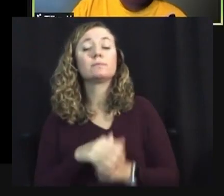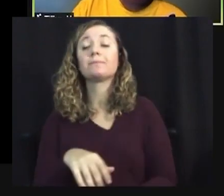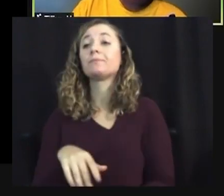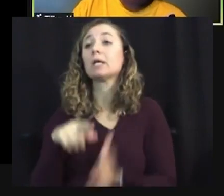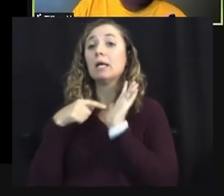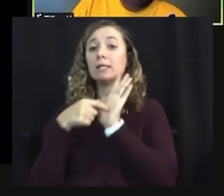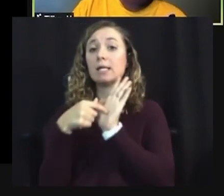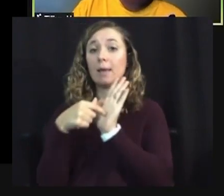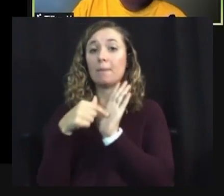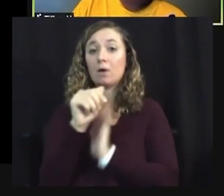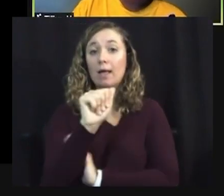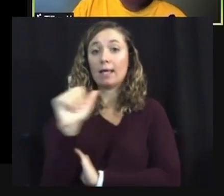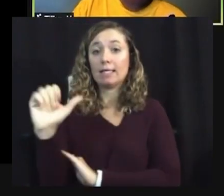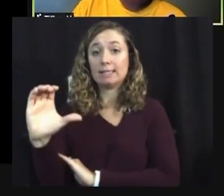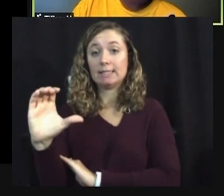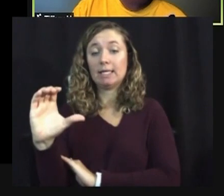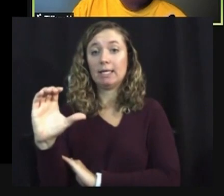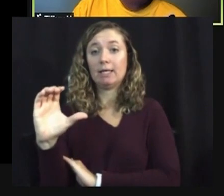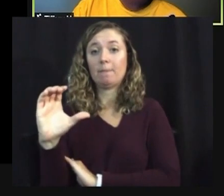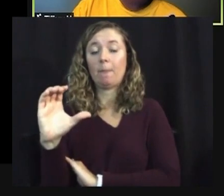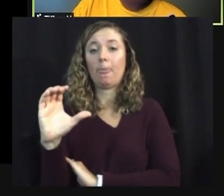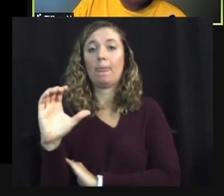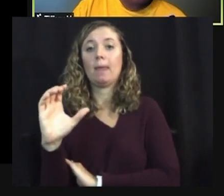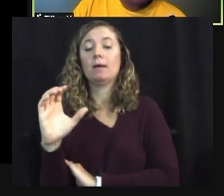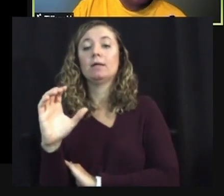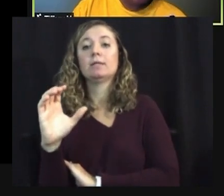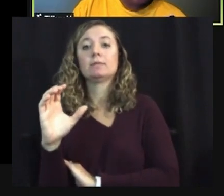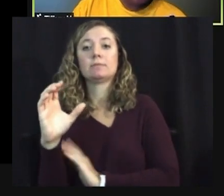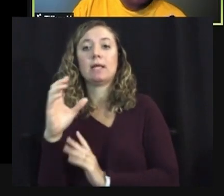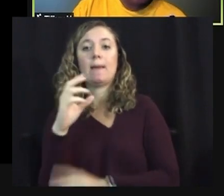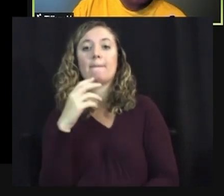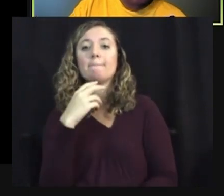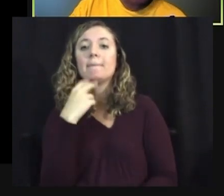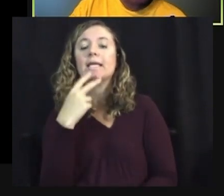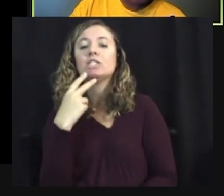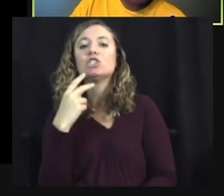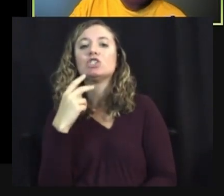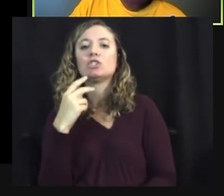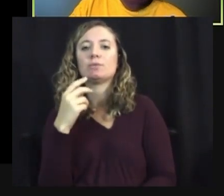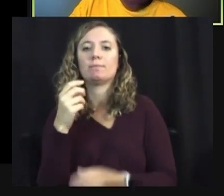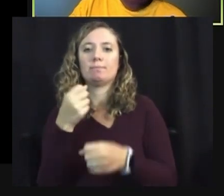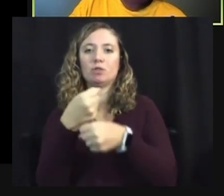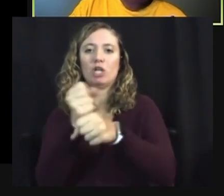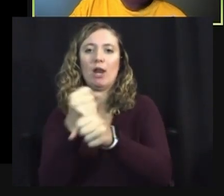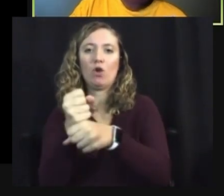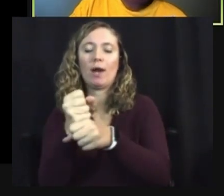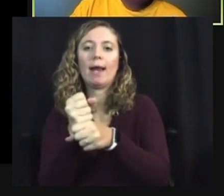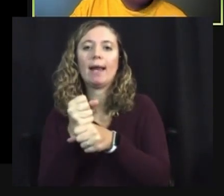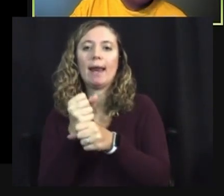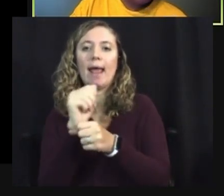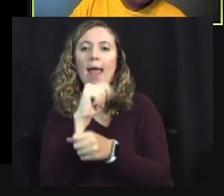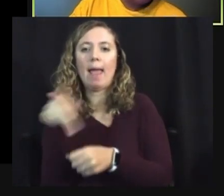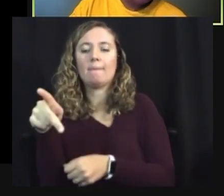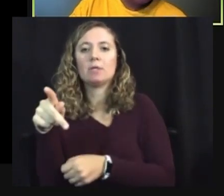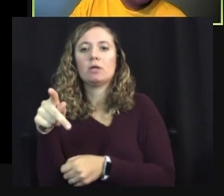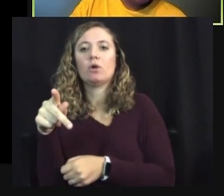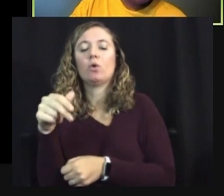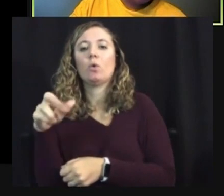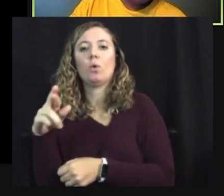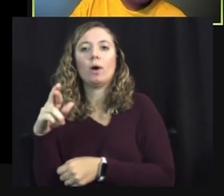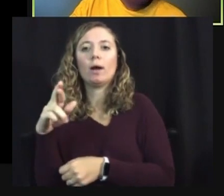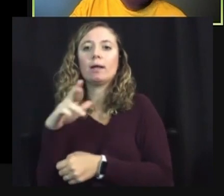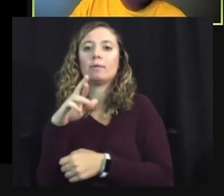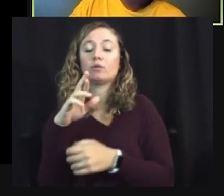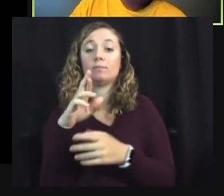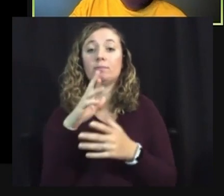Examples of AAC are speech-generating apps and devices that turn pictures or text into speech with